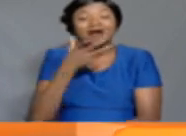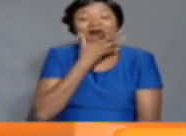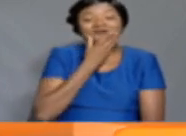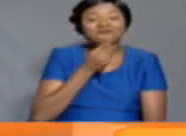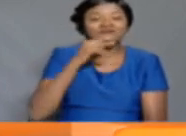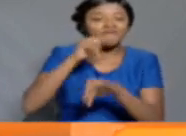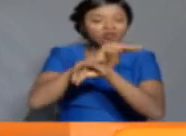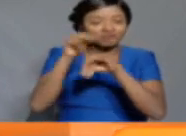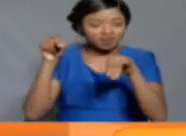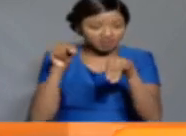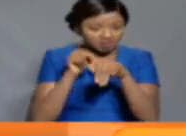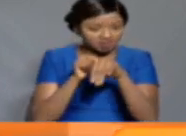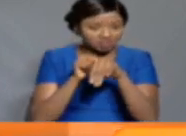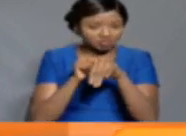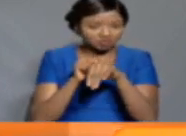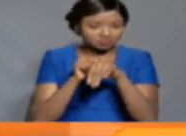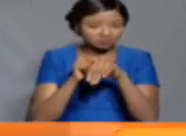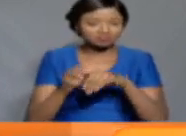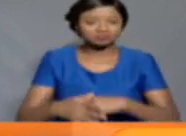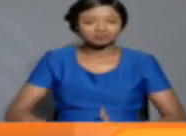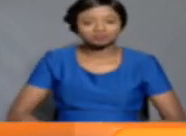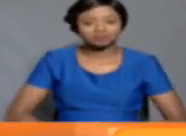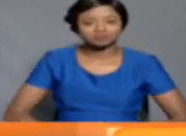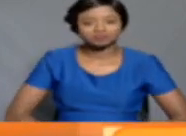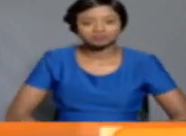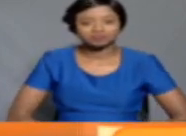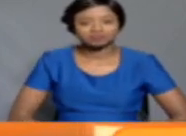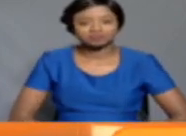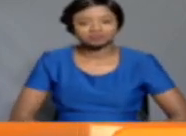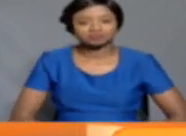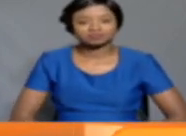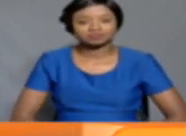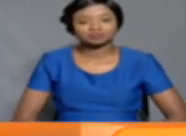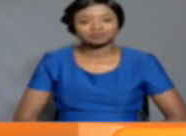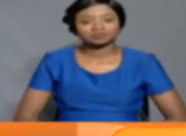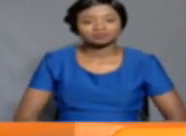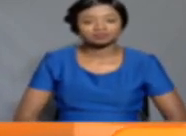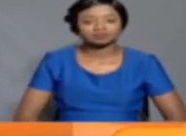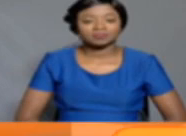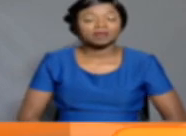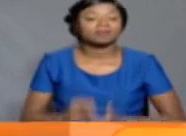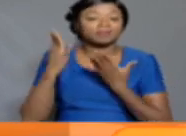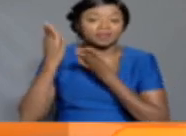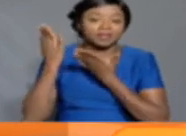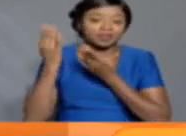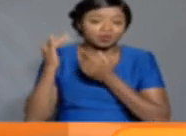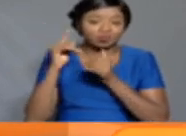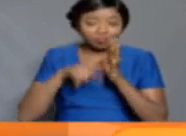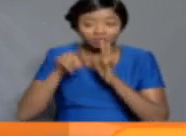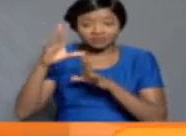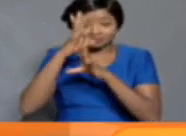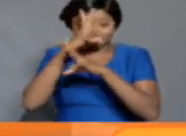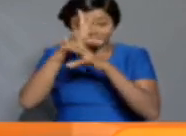Yeah. So in this case, symbol of national unity. All those things used to be, but now in this case, I hope he